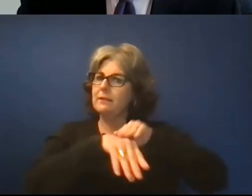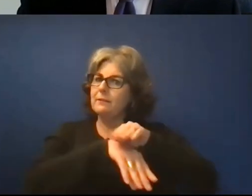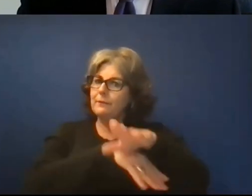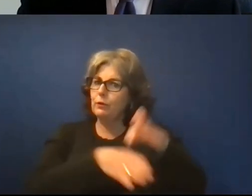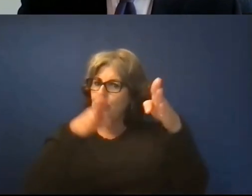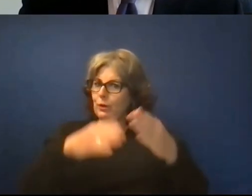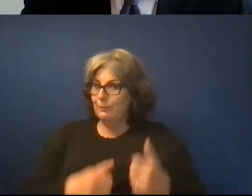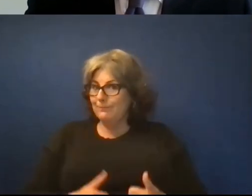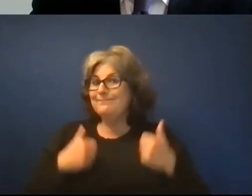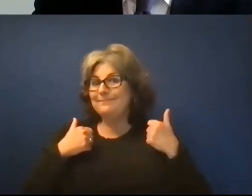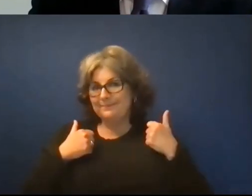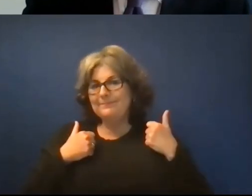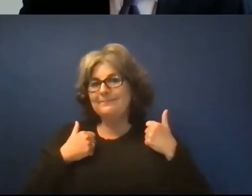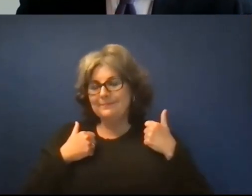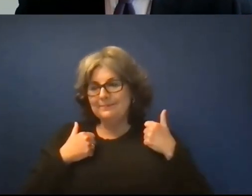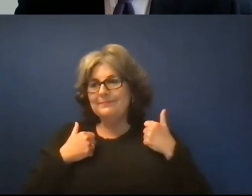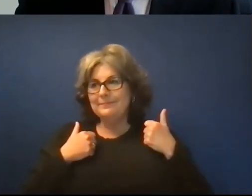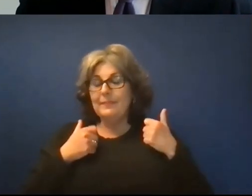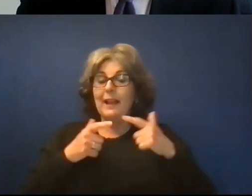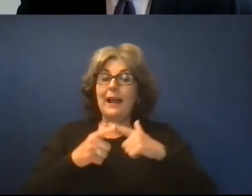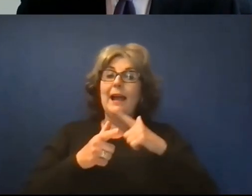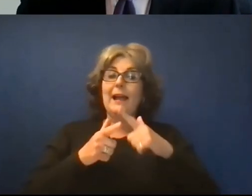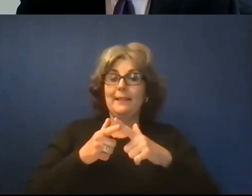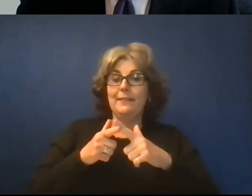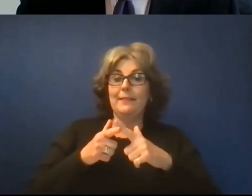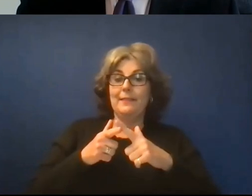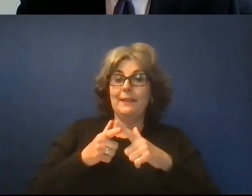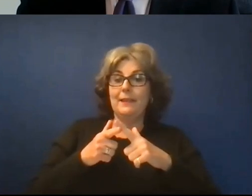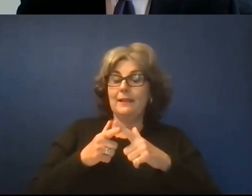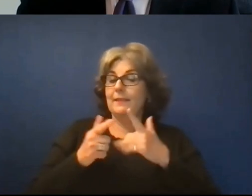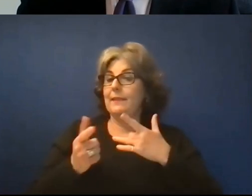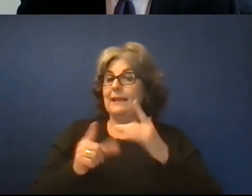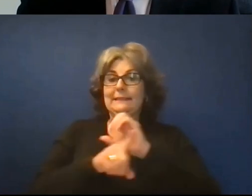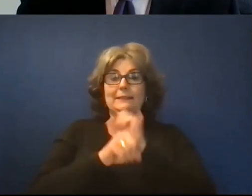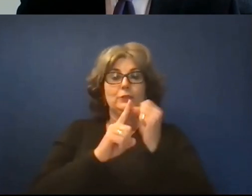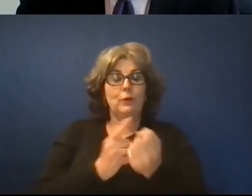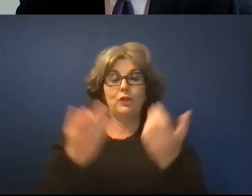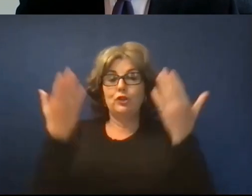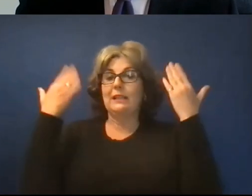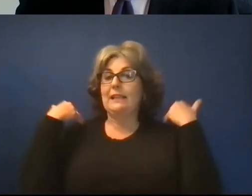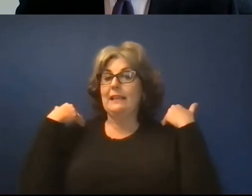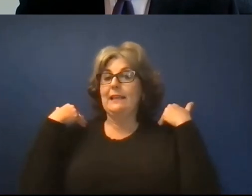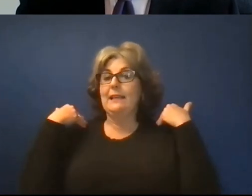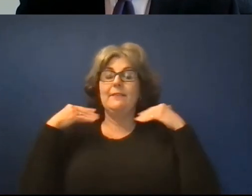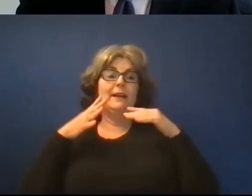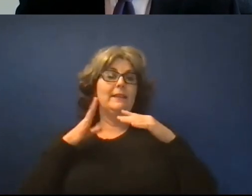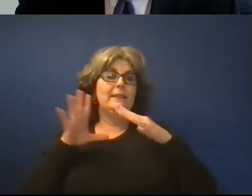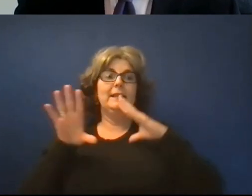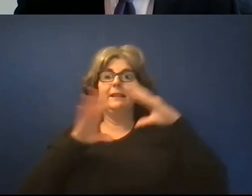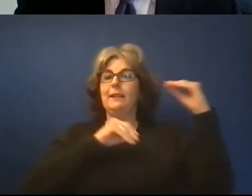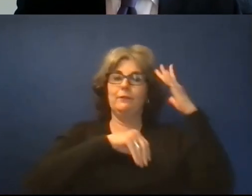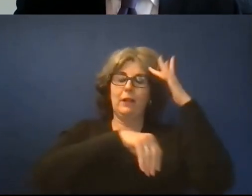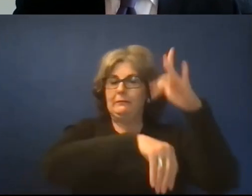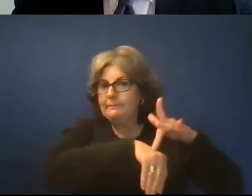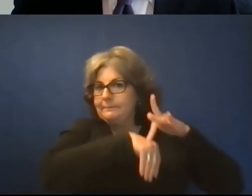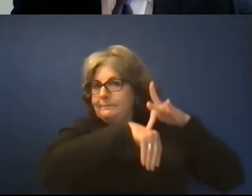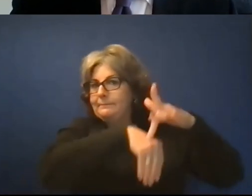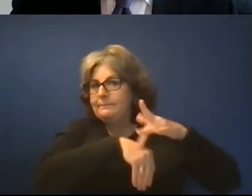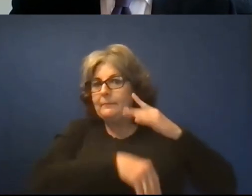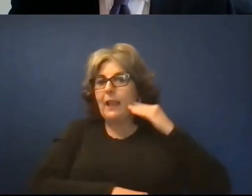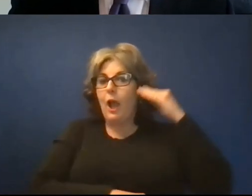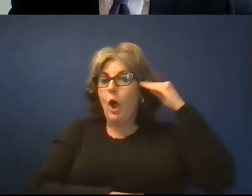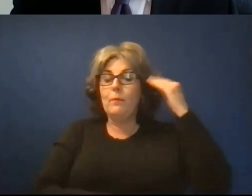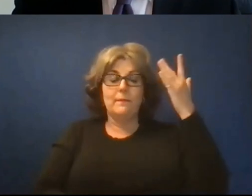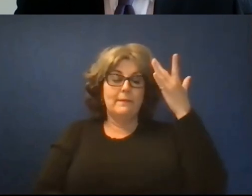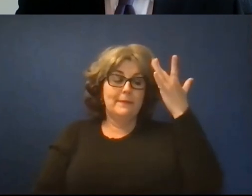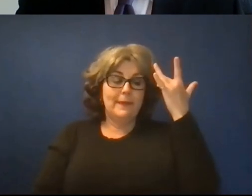it's knowing that you had a positive impact on somebody's life, and then being able to leave the overwhelming situation at work, being able to not take it home with you, which